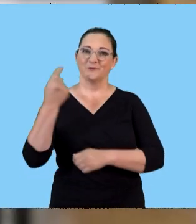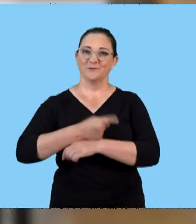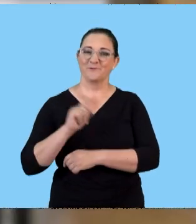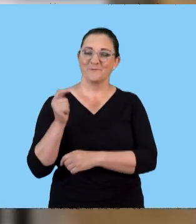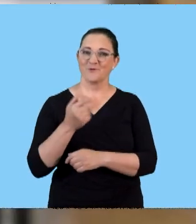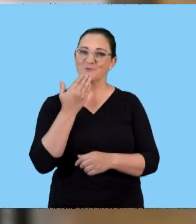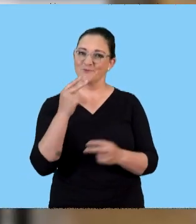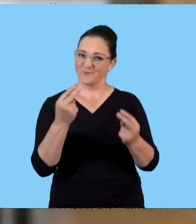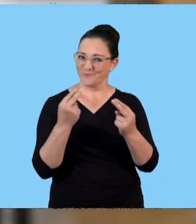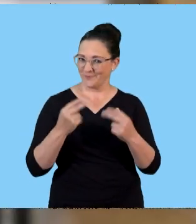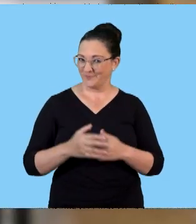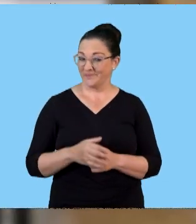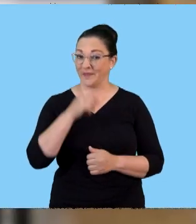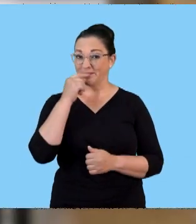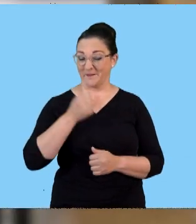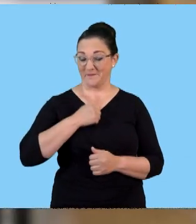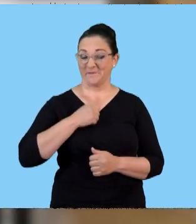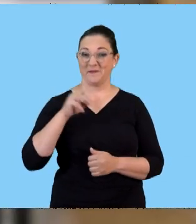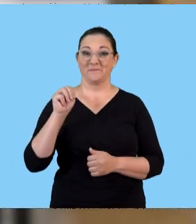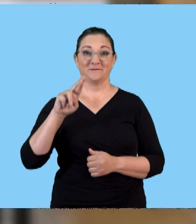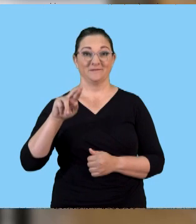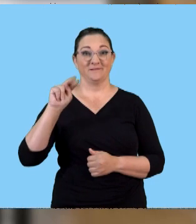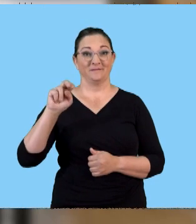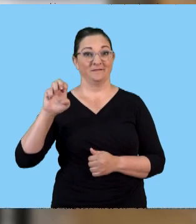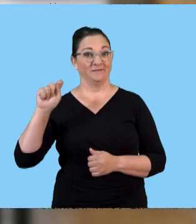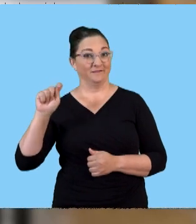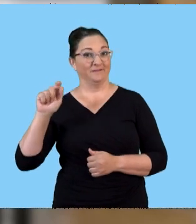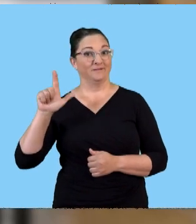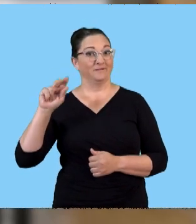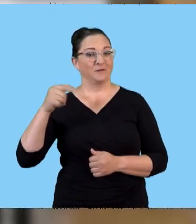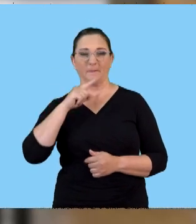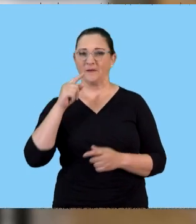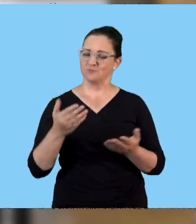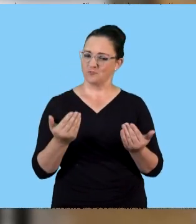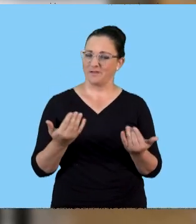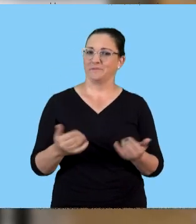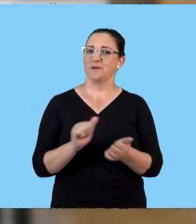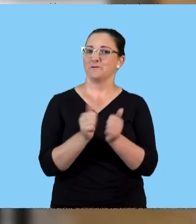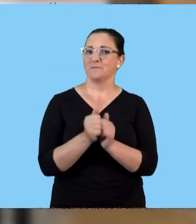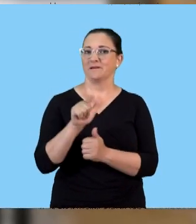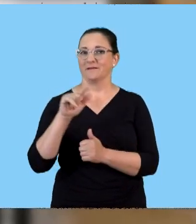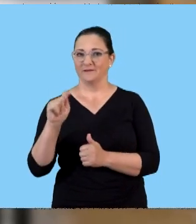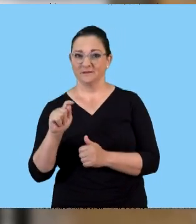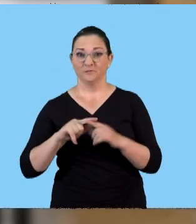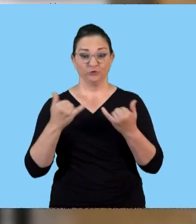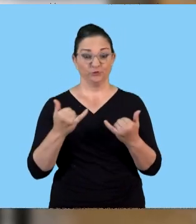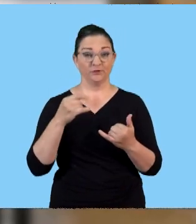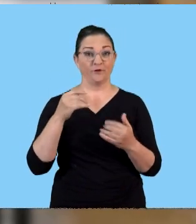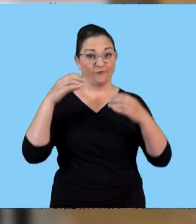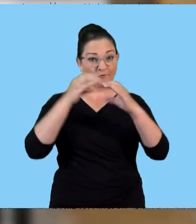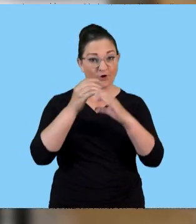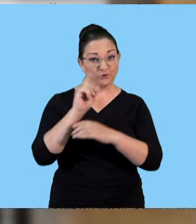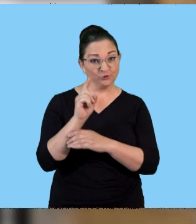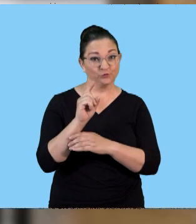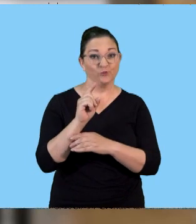Good day to all our viewers out there. My name is Heinrich Neetling and welcome to Mathematical Literacy. In today's lesson, we'll focus on strip charts